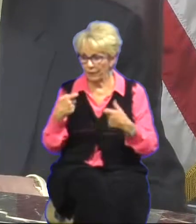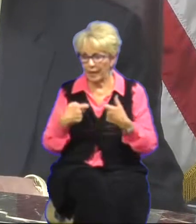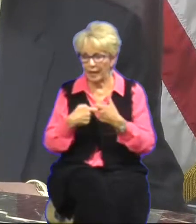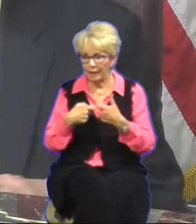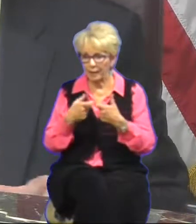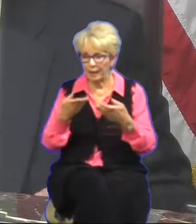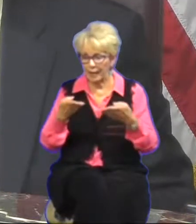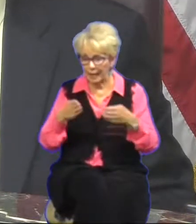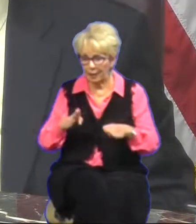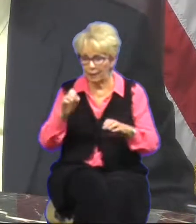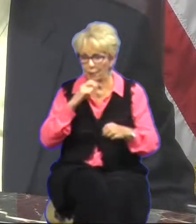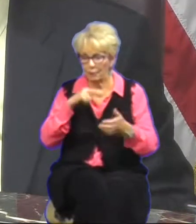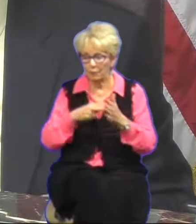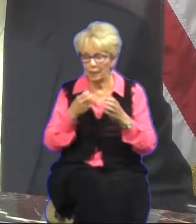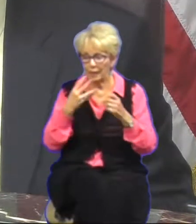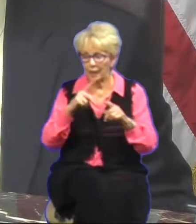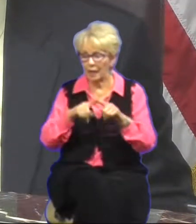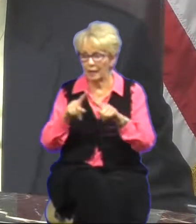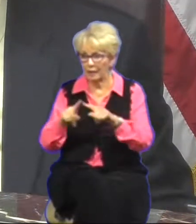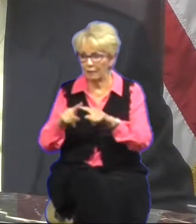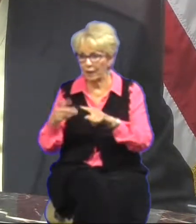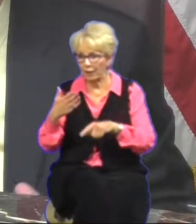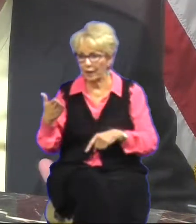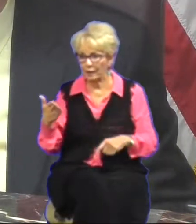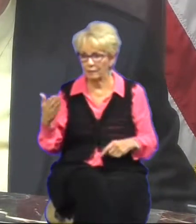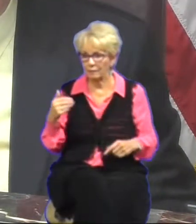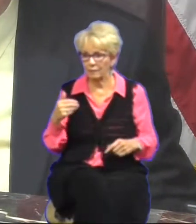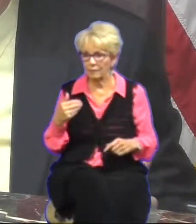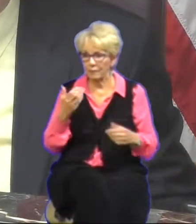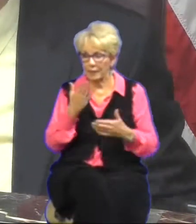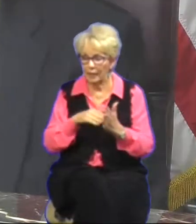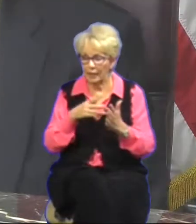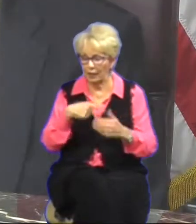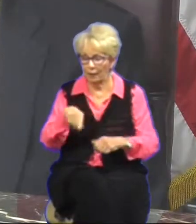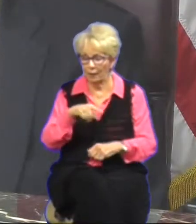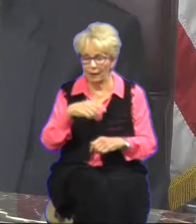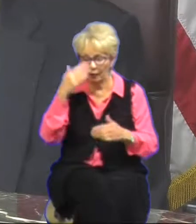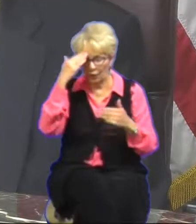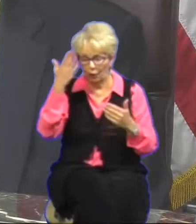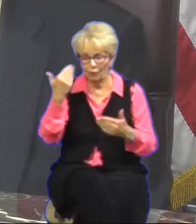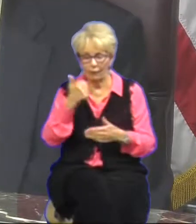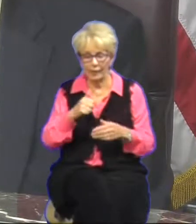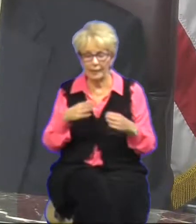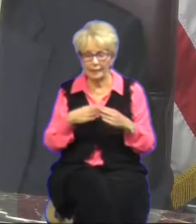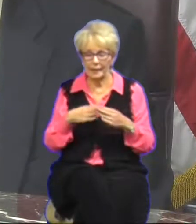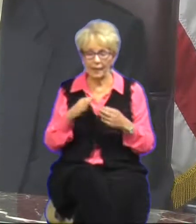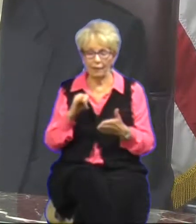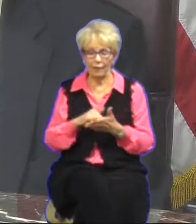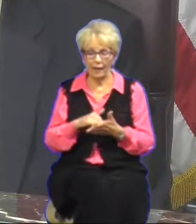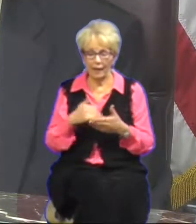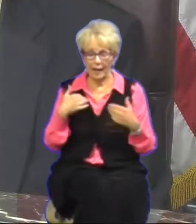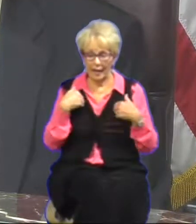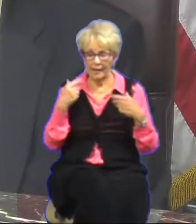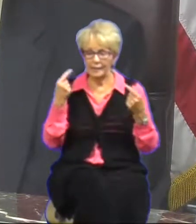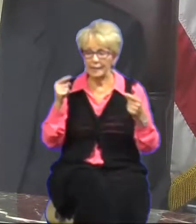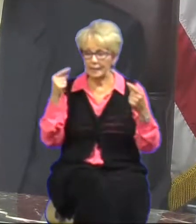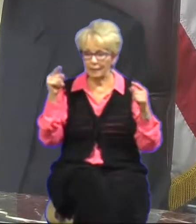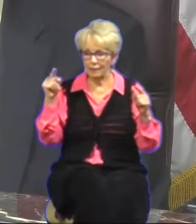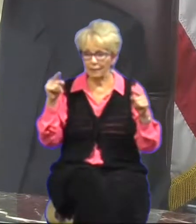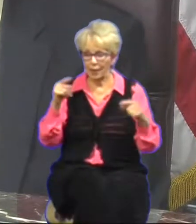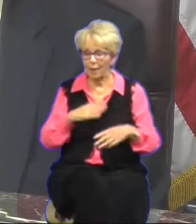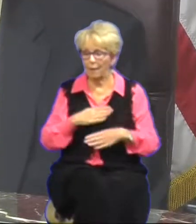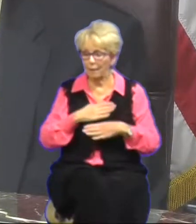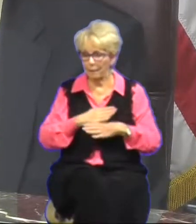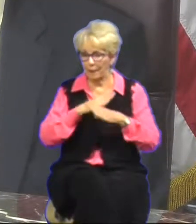electronic gaming could mean a lot of different things, and some of them may be legal. I don't know of any city that has successfully